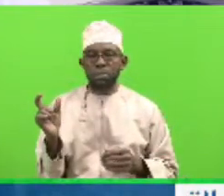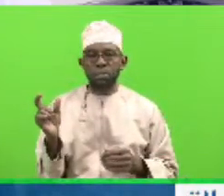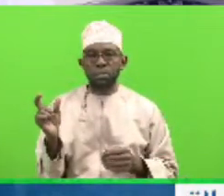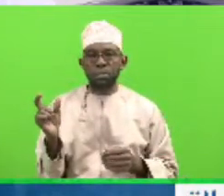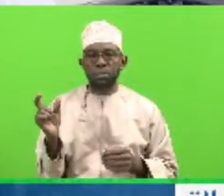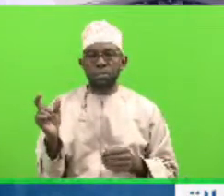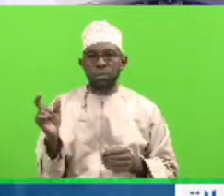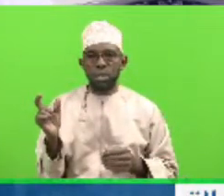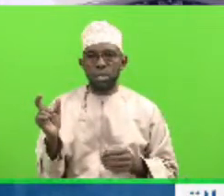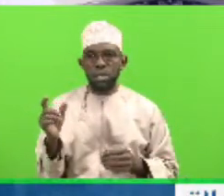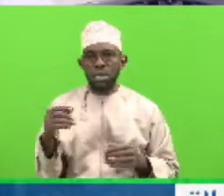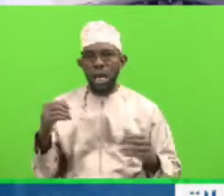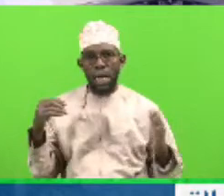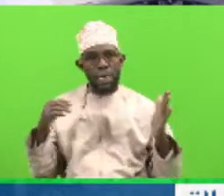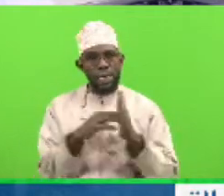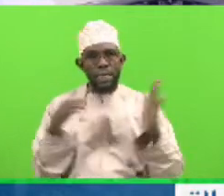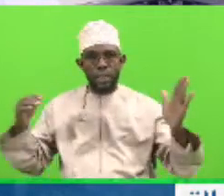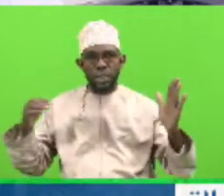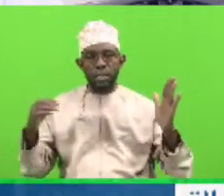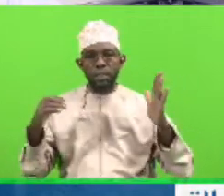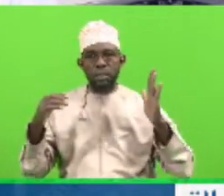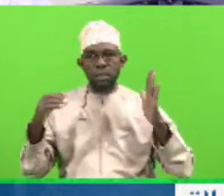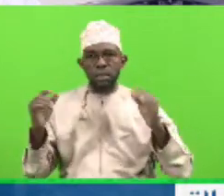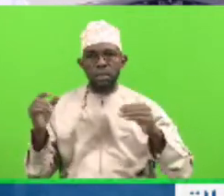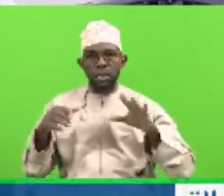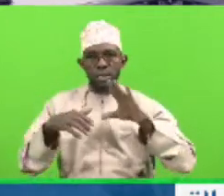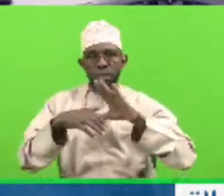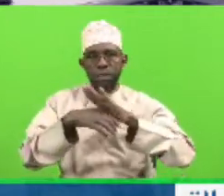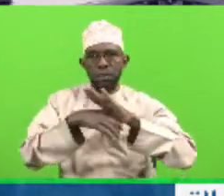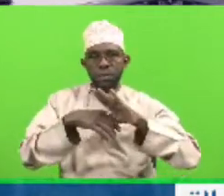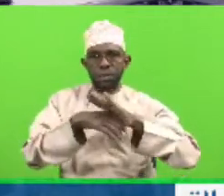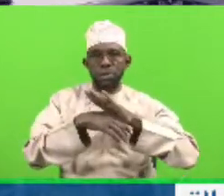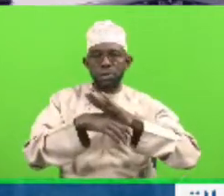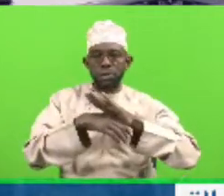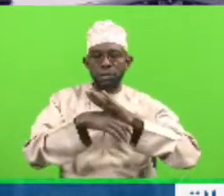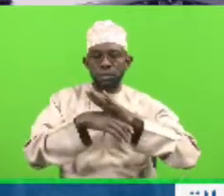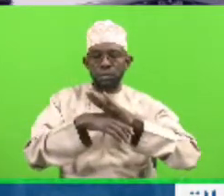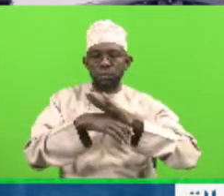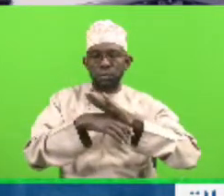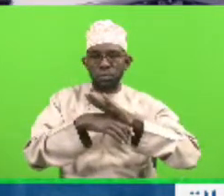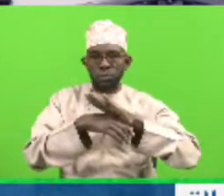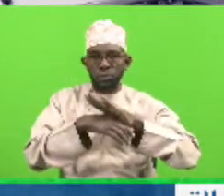categorically prohibits homosexuality.